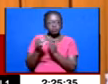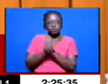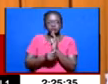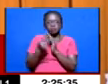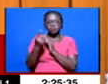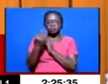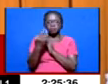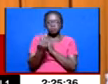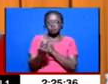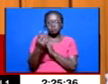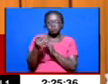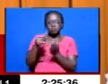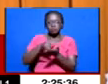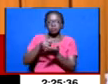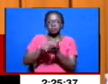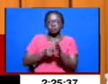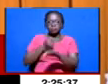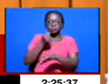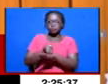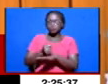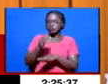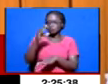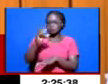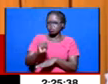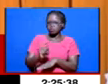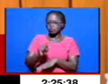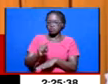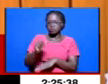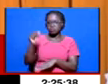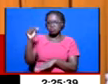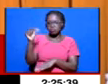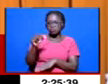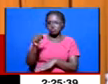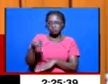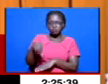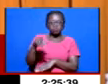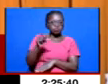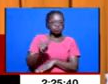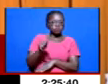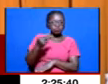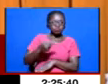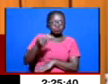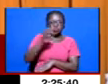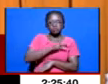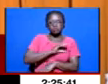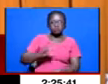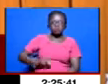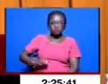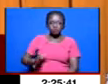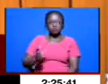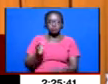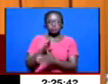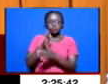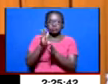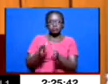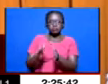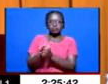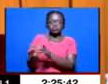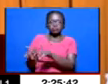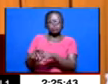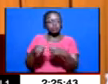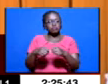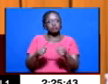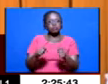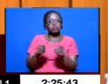including appointing Cabinet Secretaries, Attorney General, Principal Secretaries, High Commissioners, Ambassadors, as well as diplomatic and